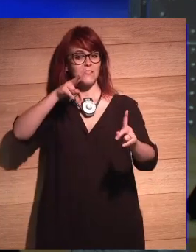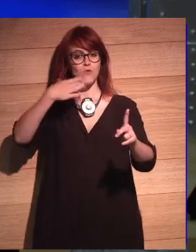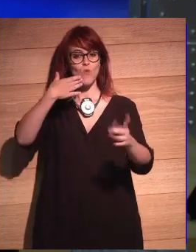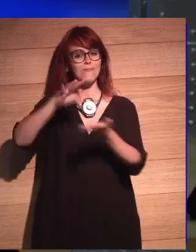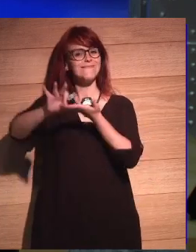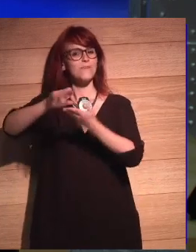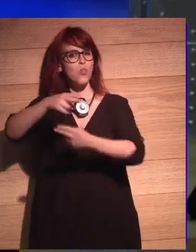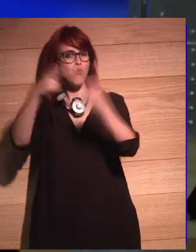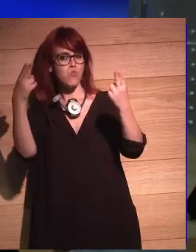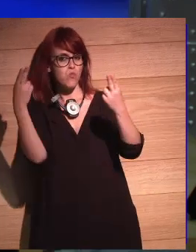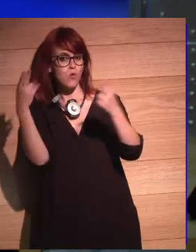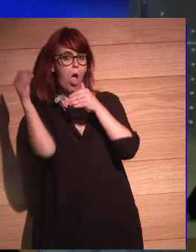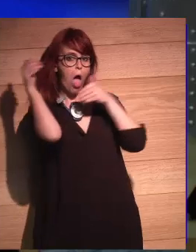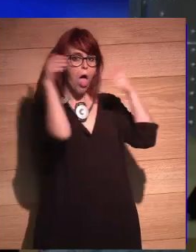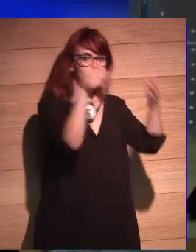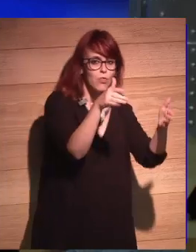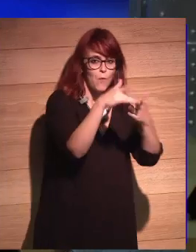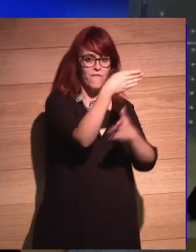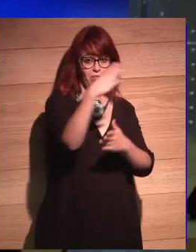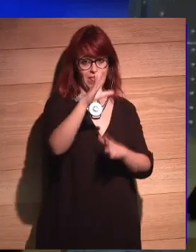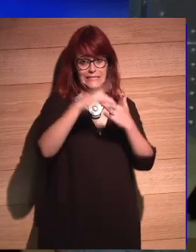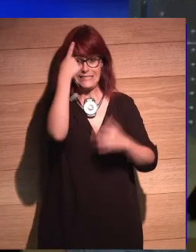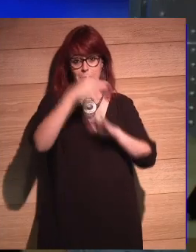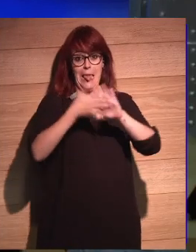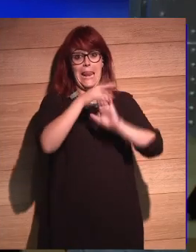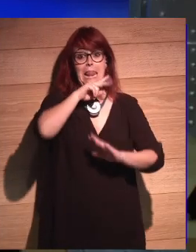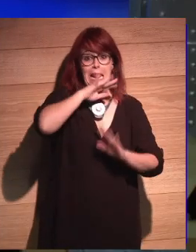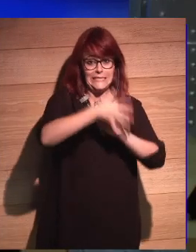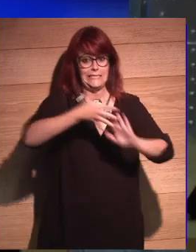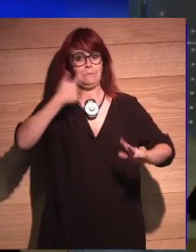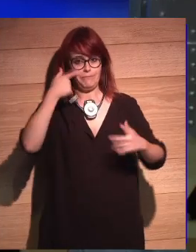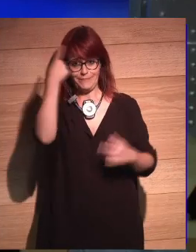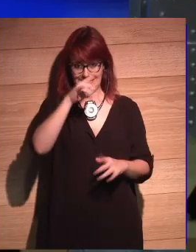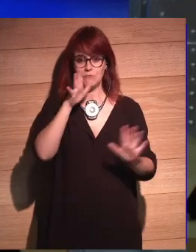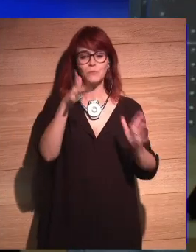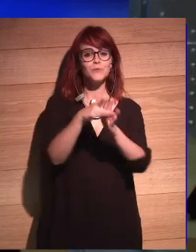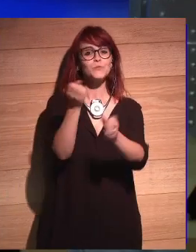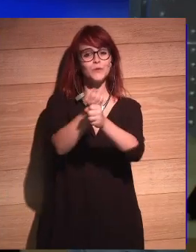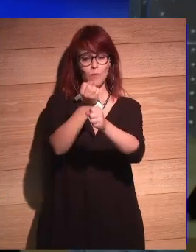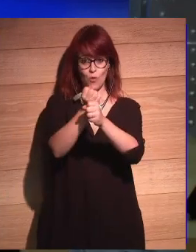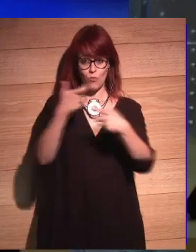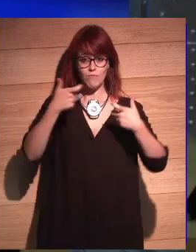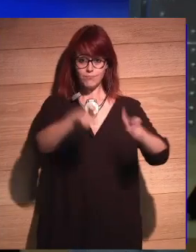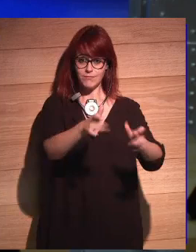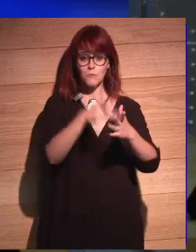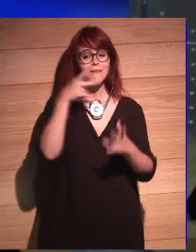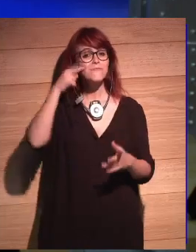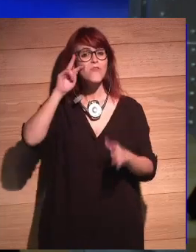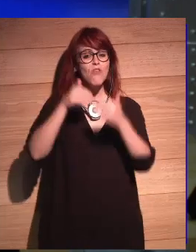I'm going to talk really quickly now. So I work for R&D, FXT, Future Experiences and